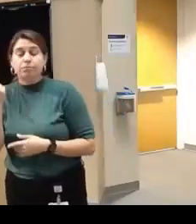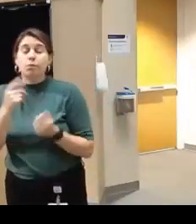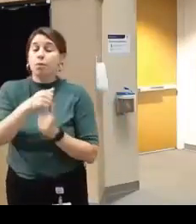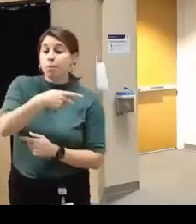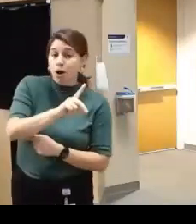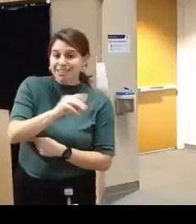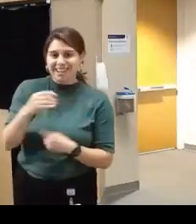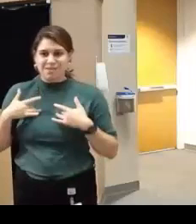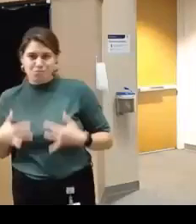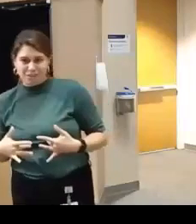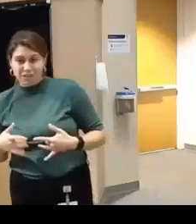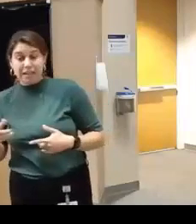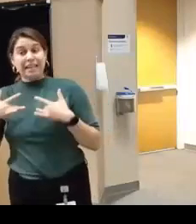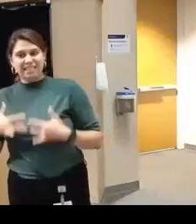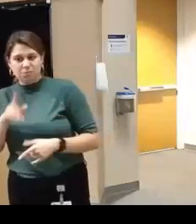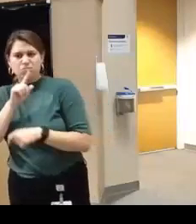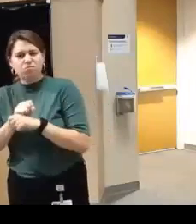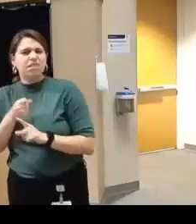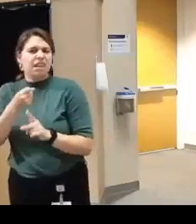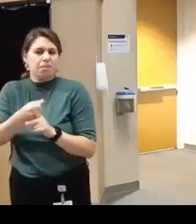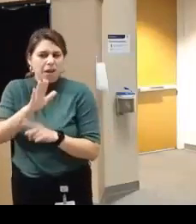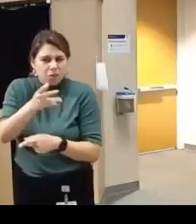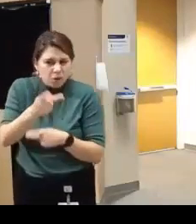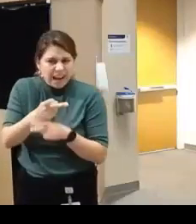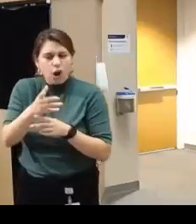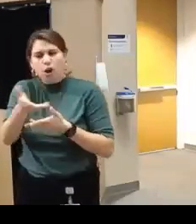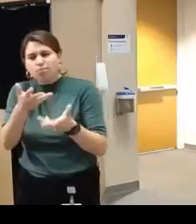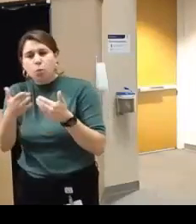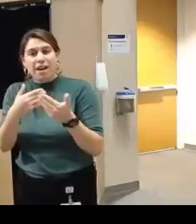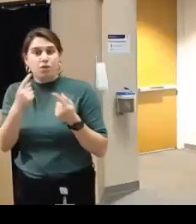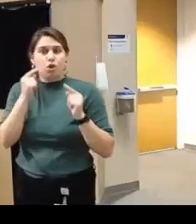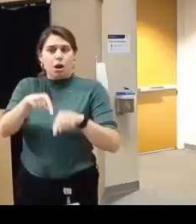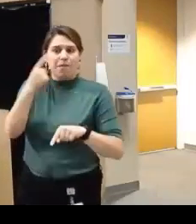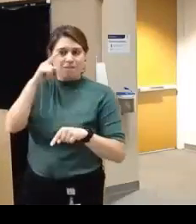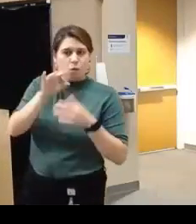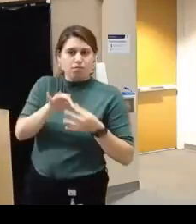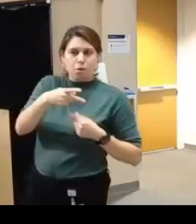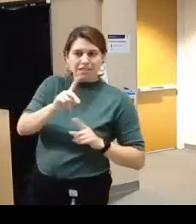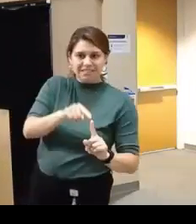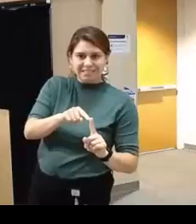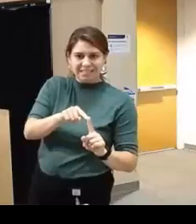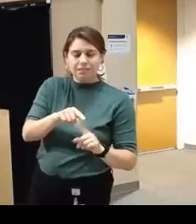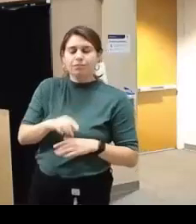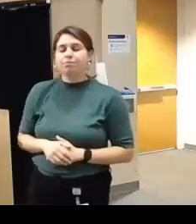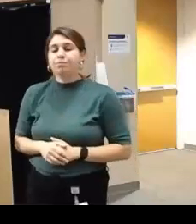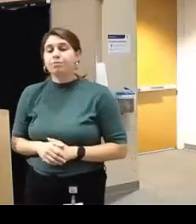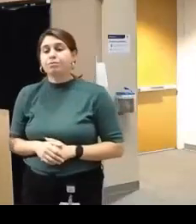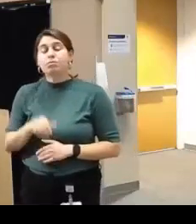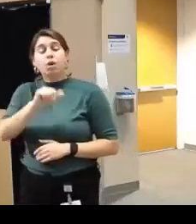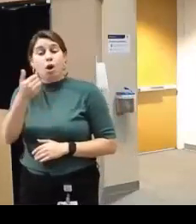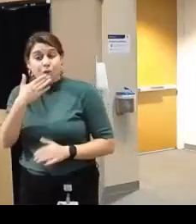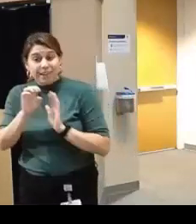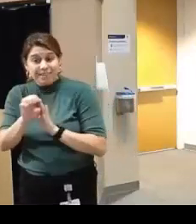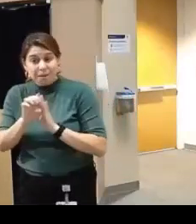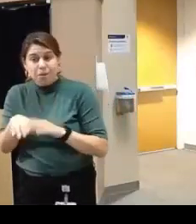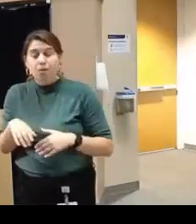depression, where the depression is really impacting their care and whatever they're presenting with in terms of the Parkinson's. Or another really good example